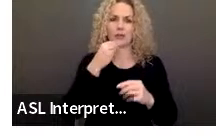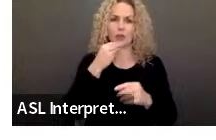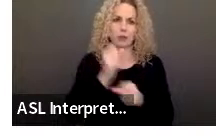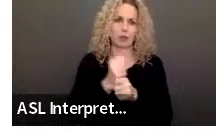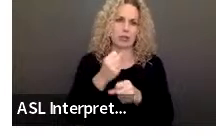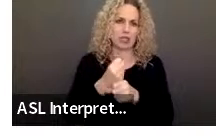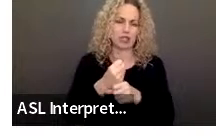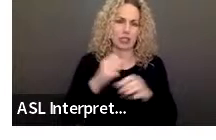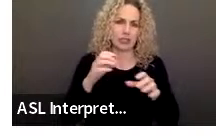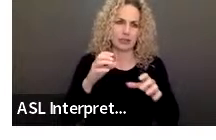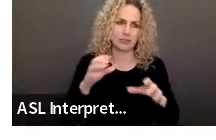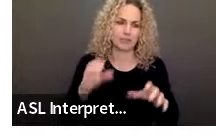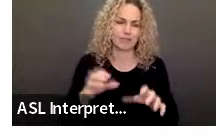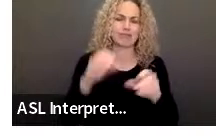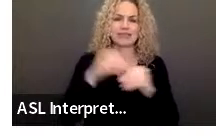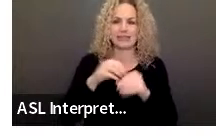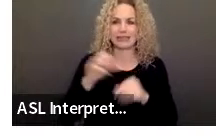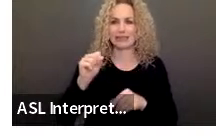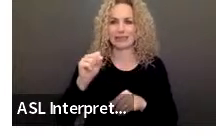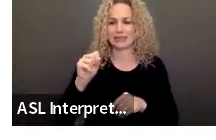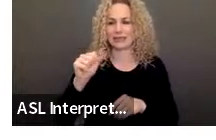please.